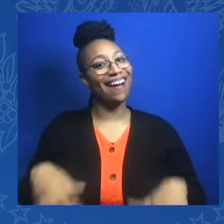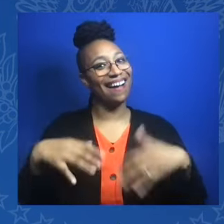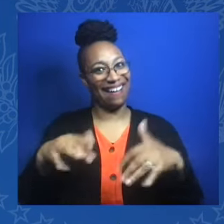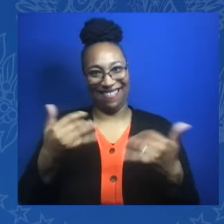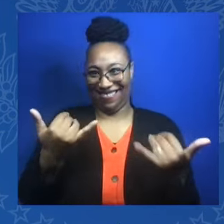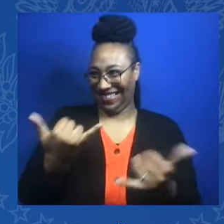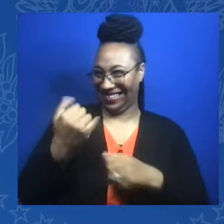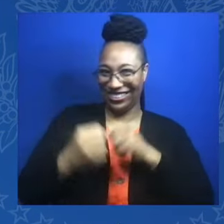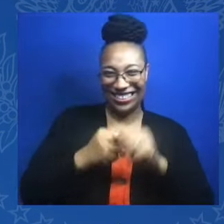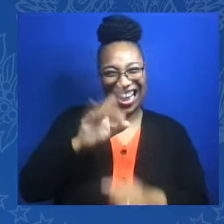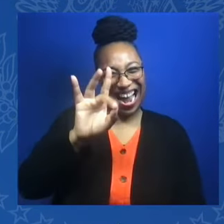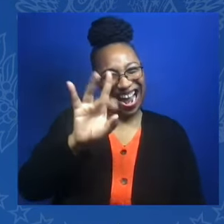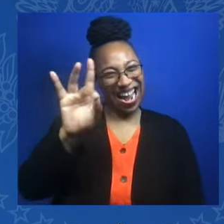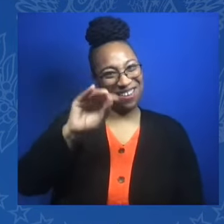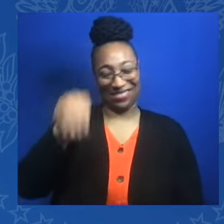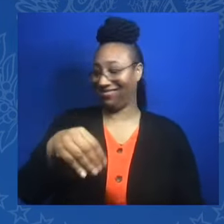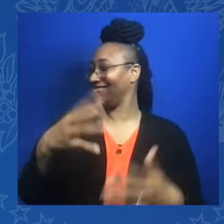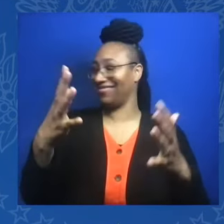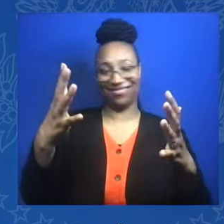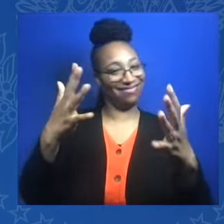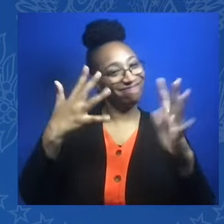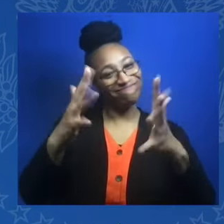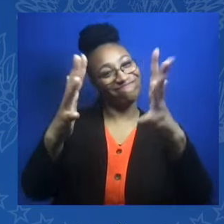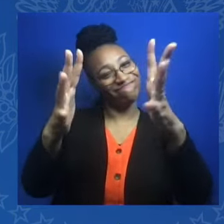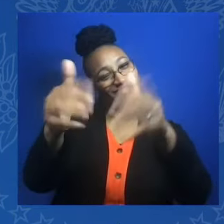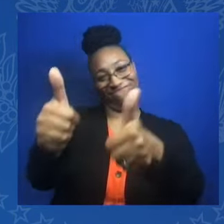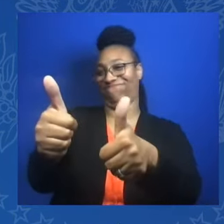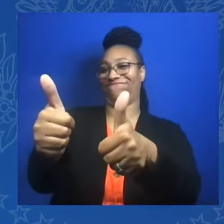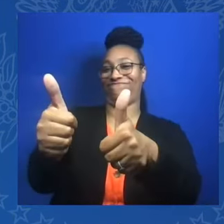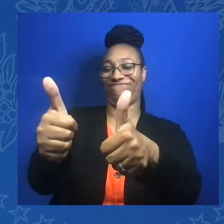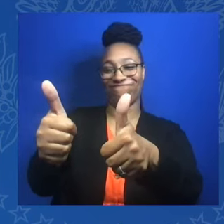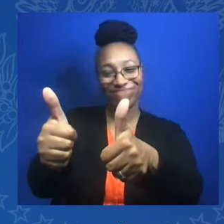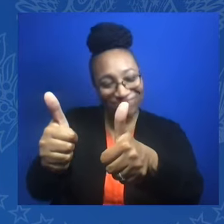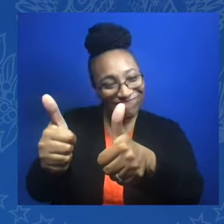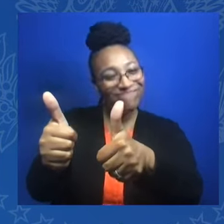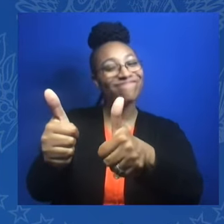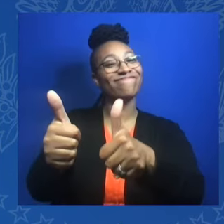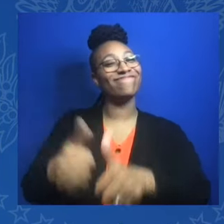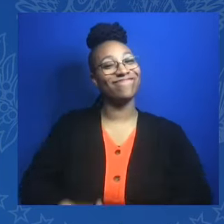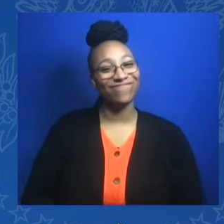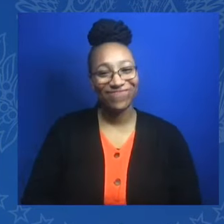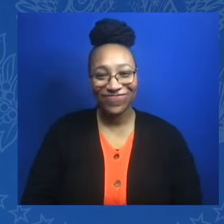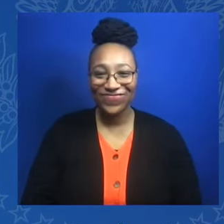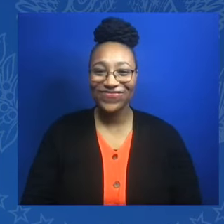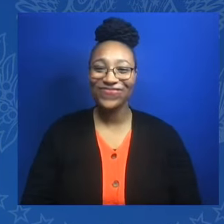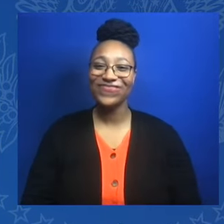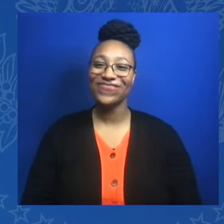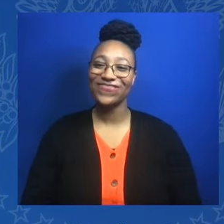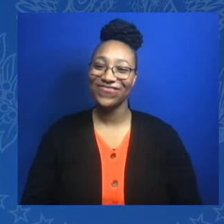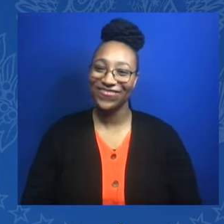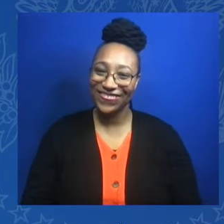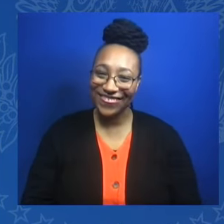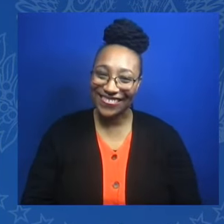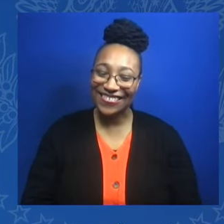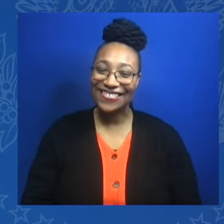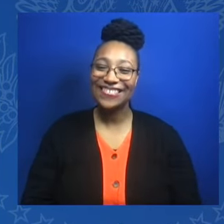I suspect every politician in this this room would do a hell of a lot to get those kind of numbers.